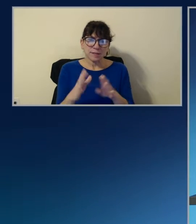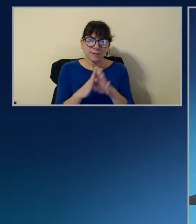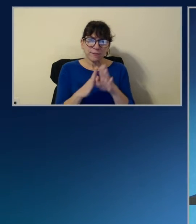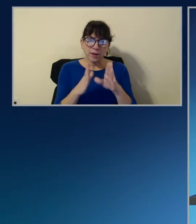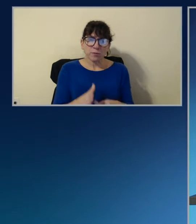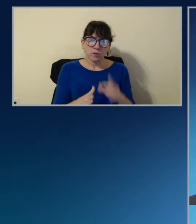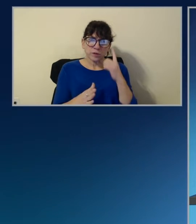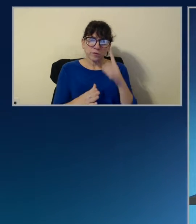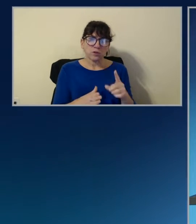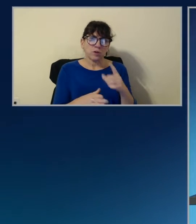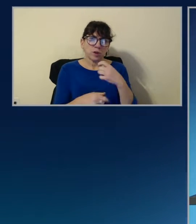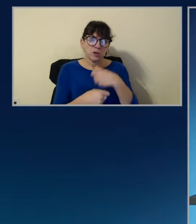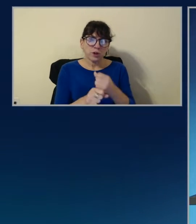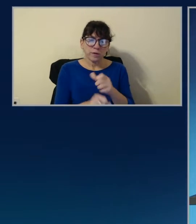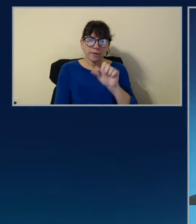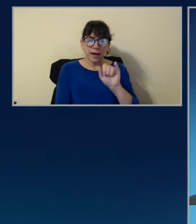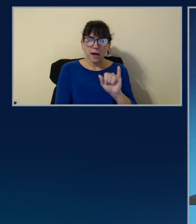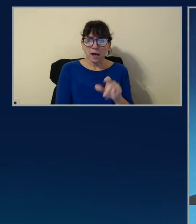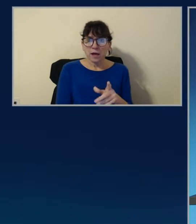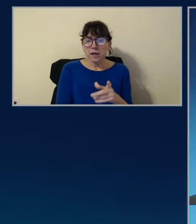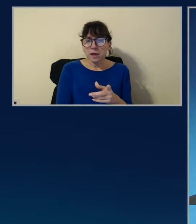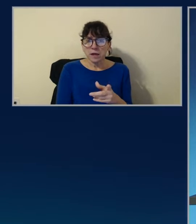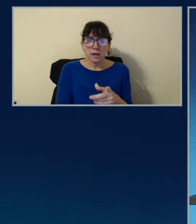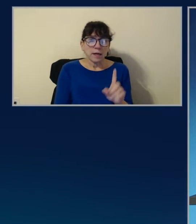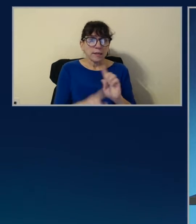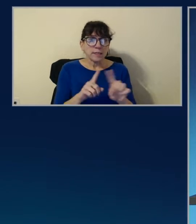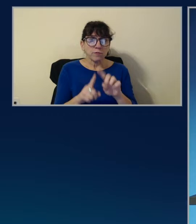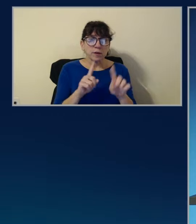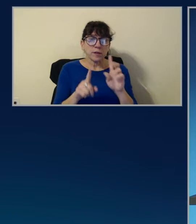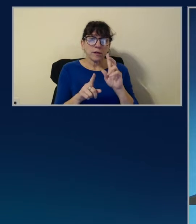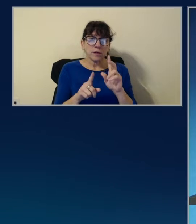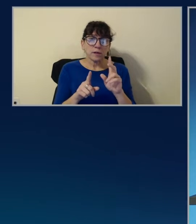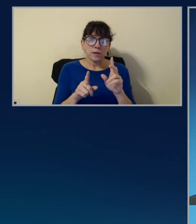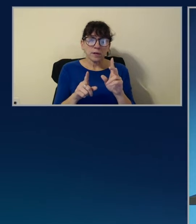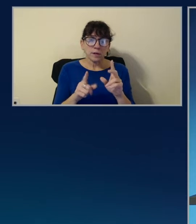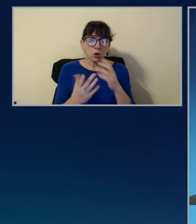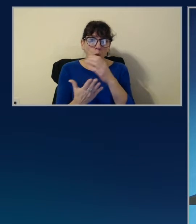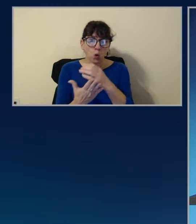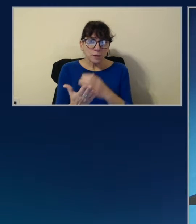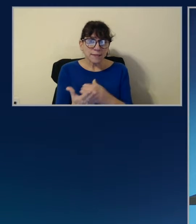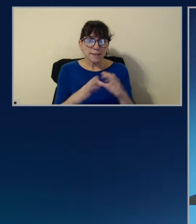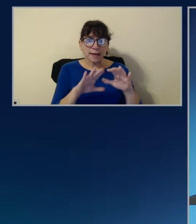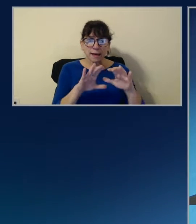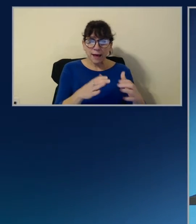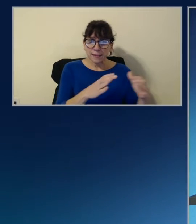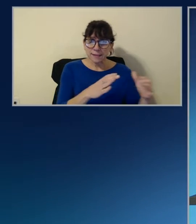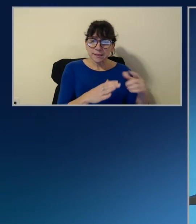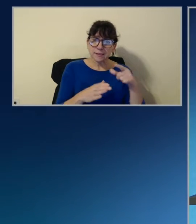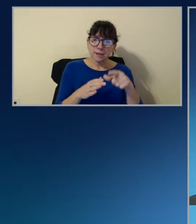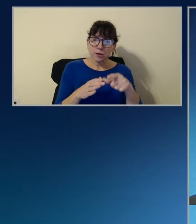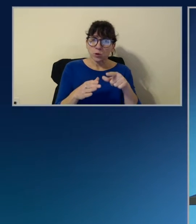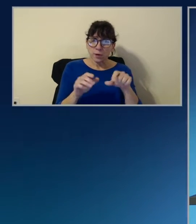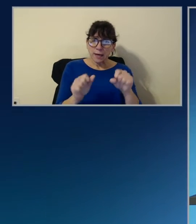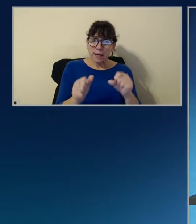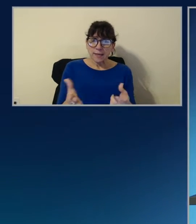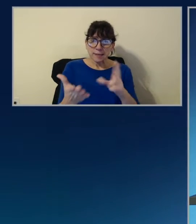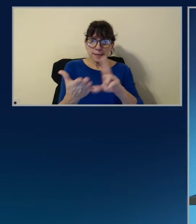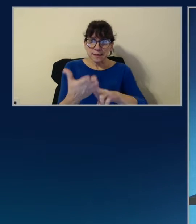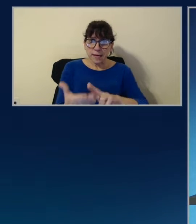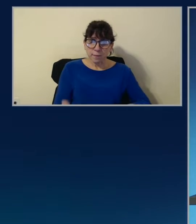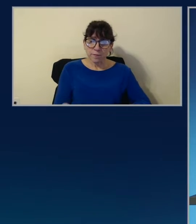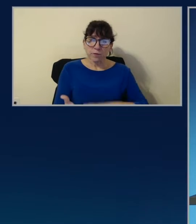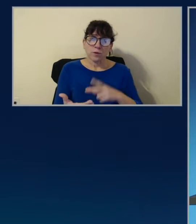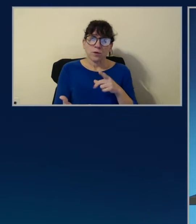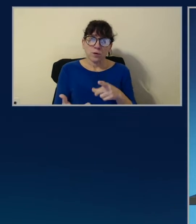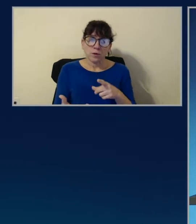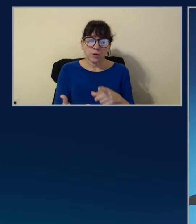AI. So in terms of that, there's different courses and classes that you can actually sign up for. There's a